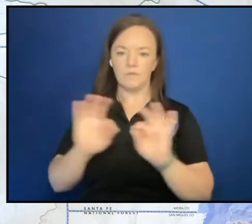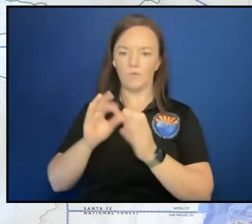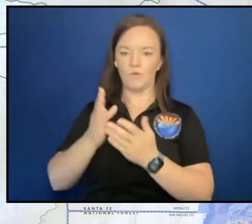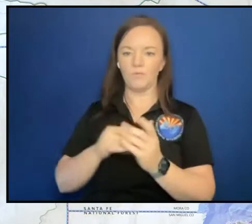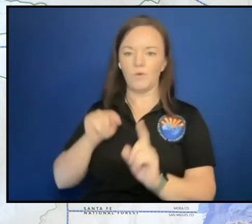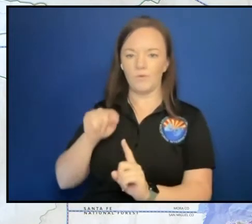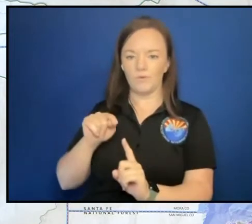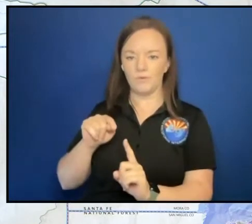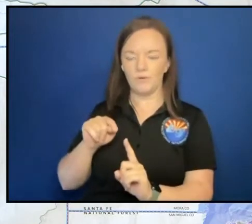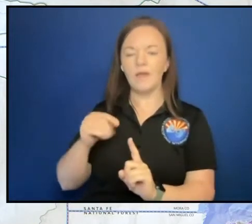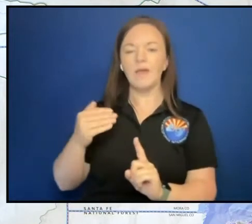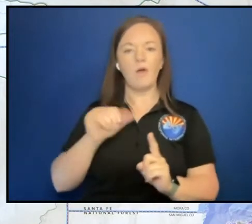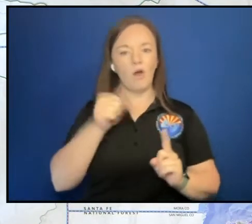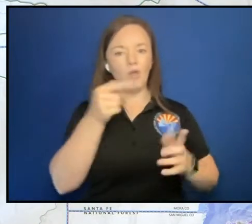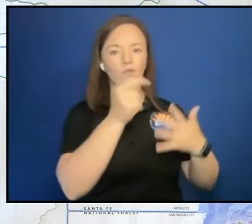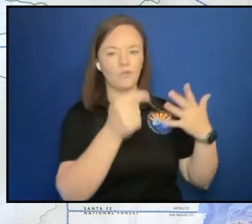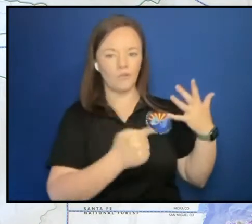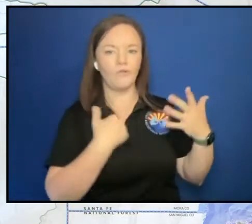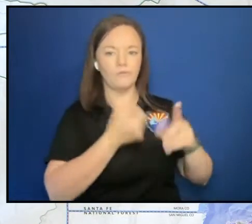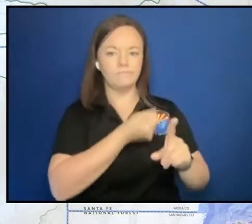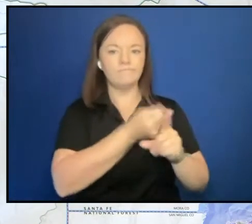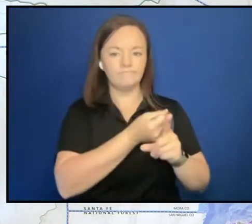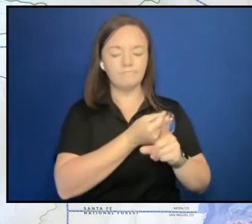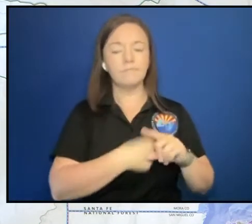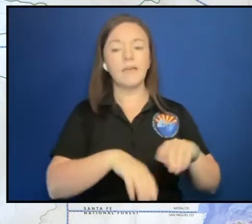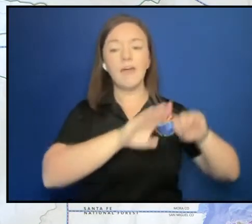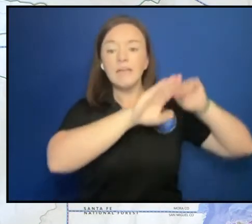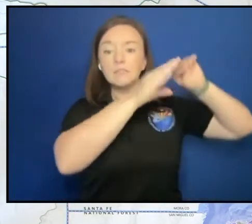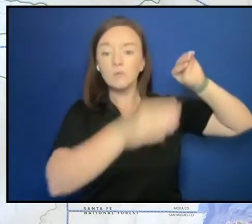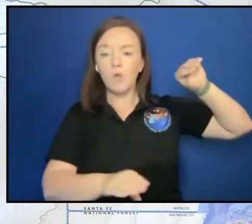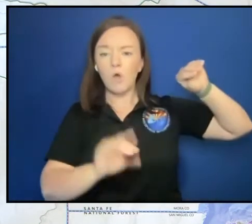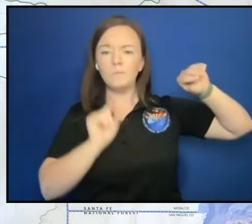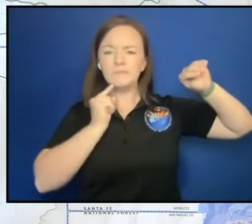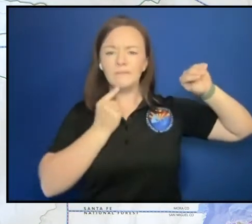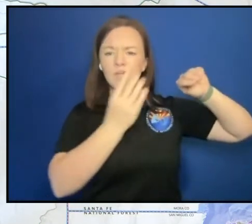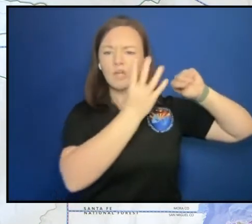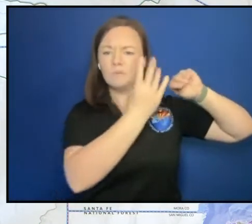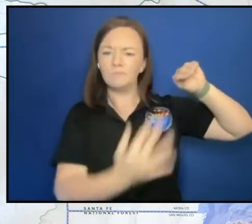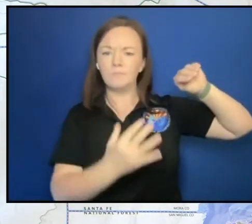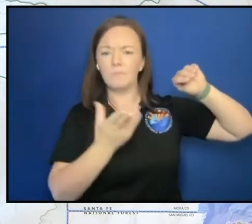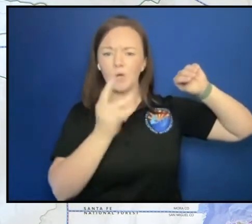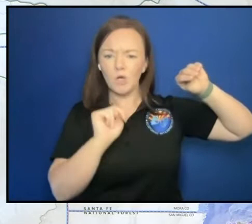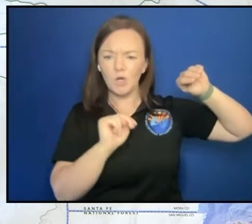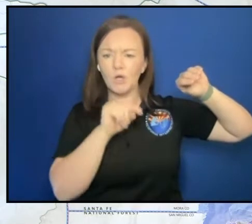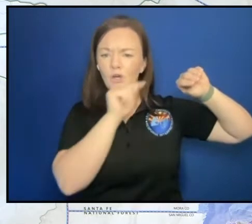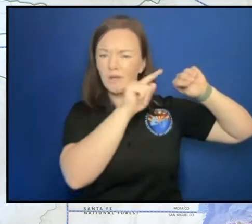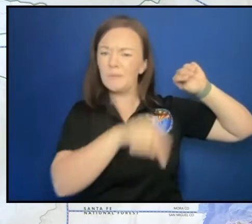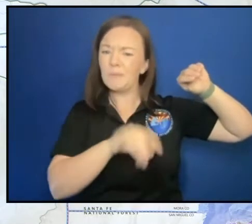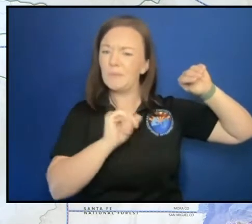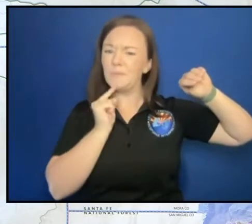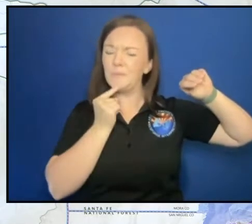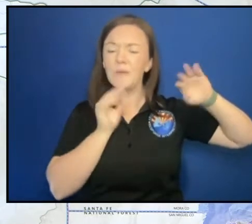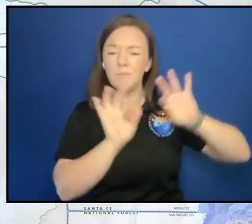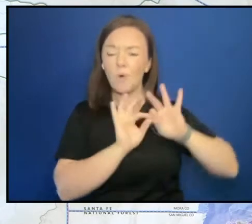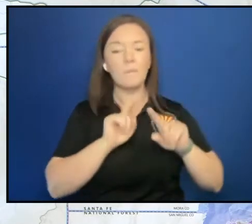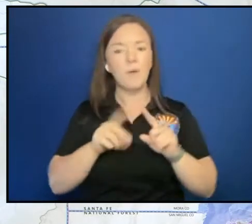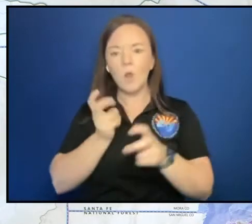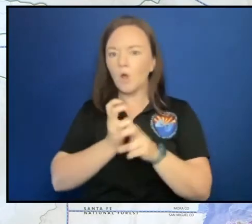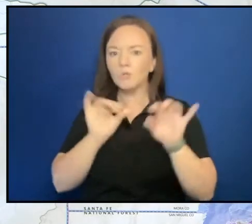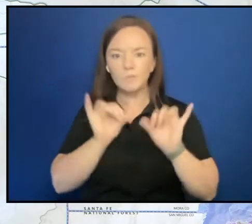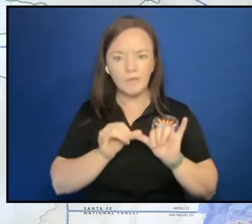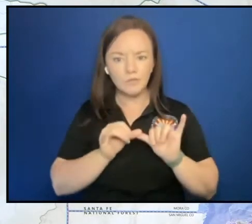of consequence. How severely burned the slopes are, now that's a harder thing to measure. The type of soil that exists on that slope